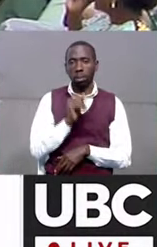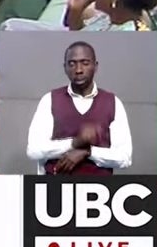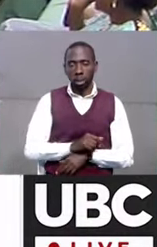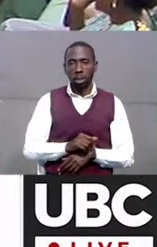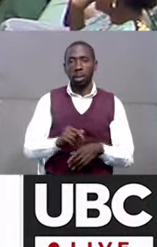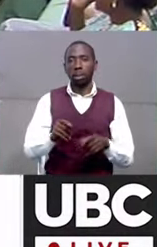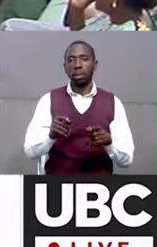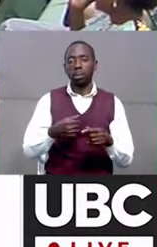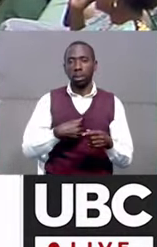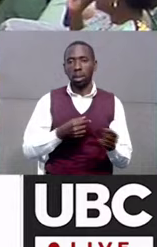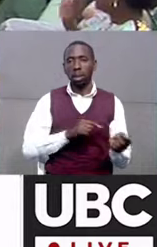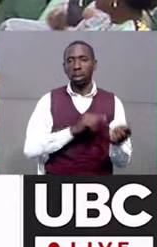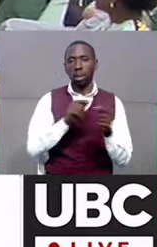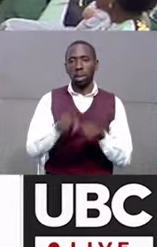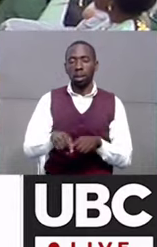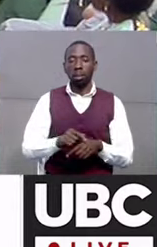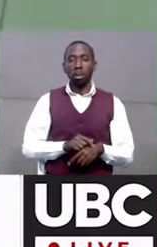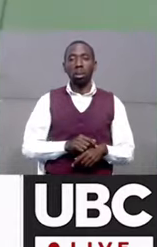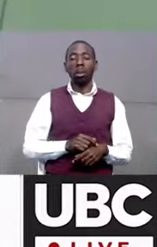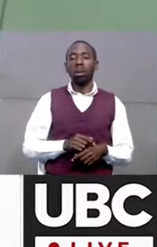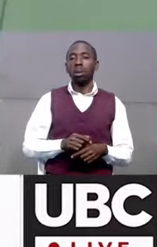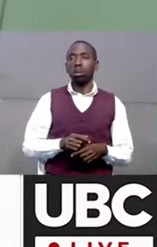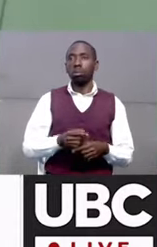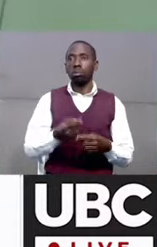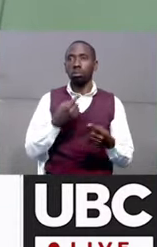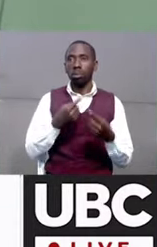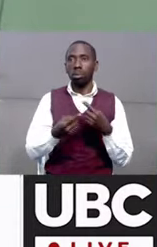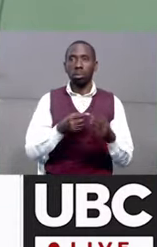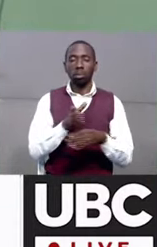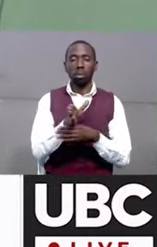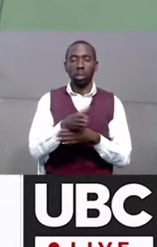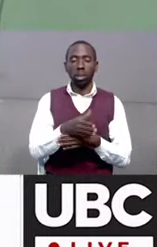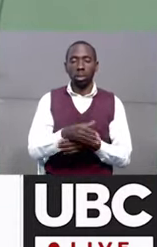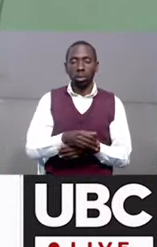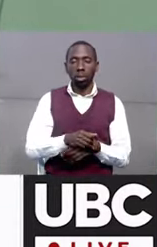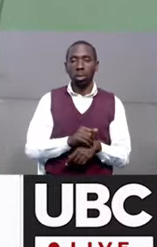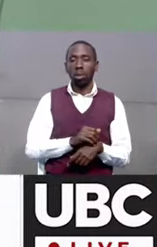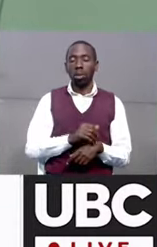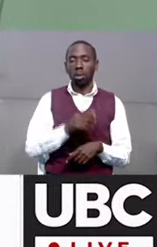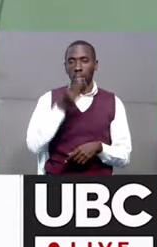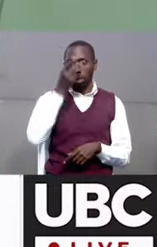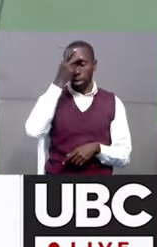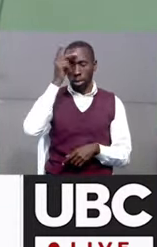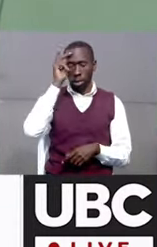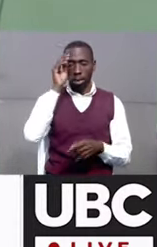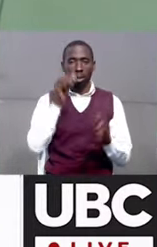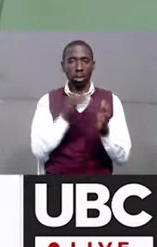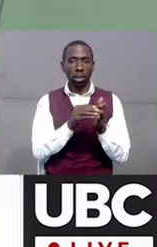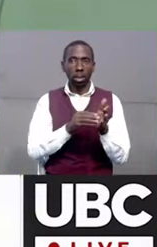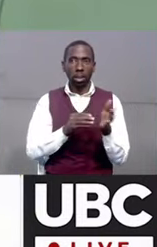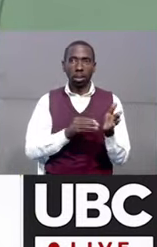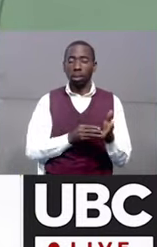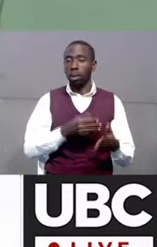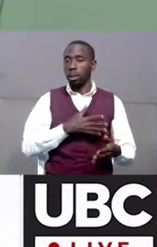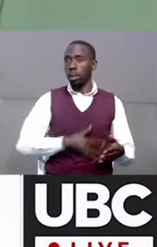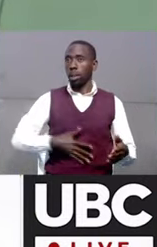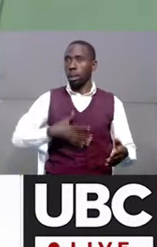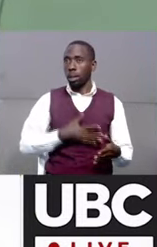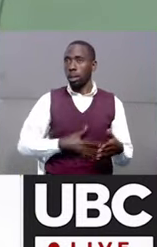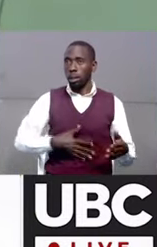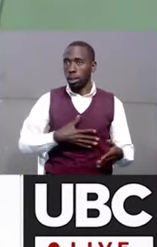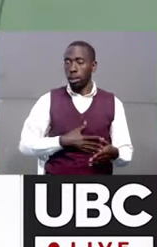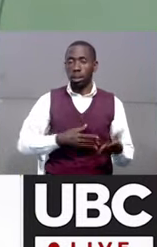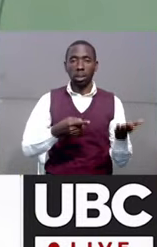delegation, I beg to lay the Ministerial Policy Statement for Science, Technology and Innovation